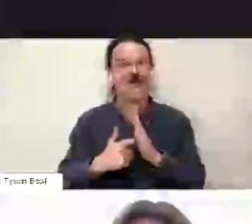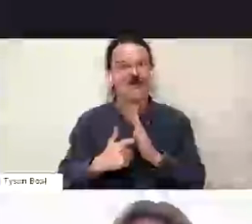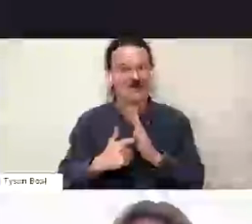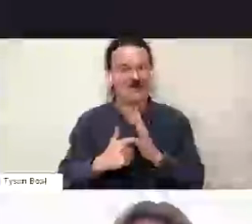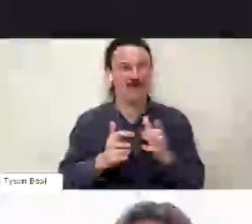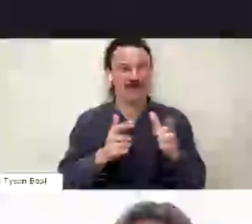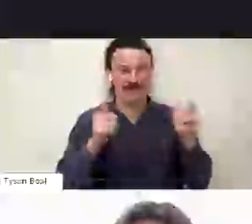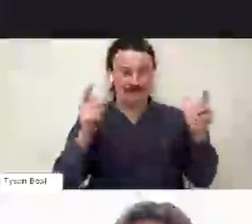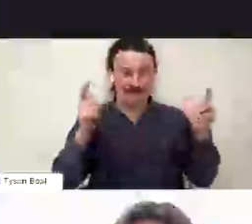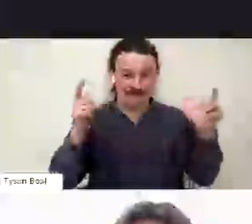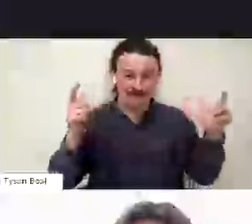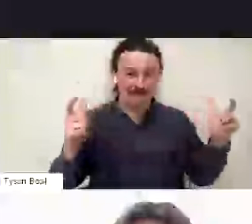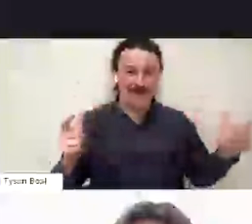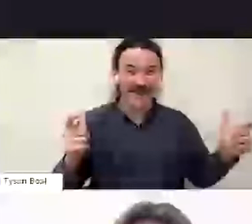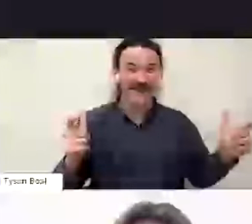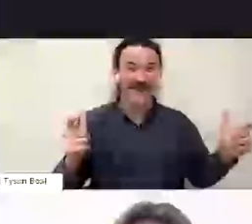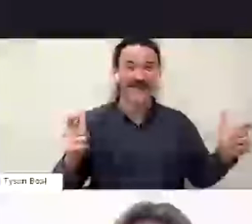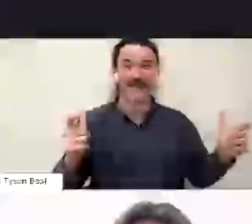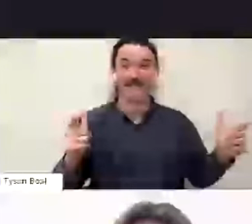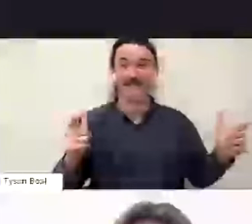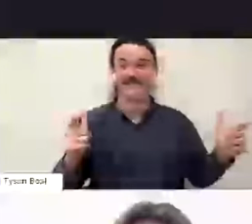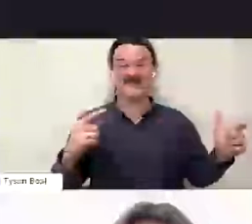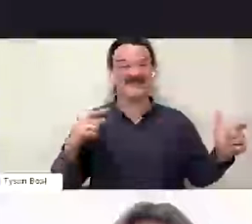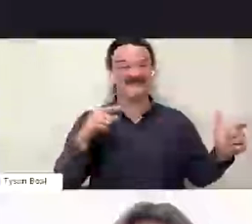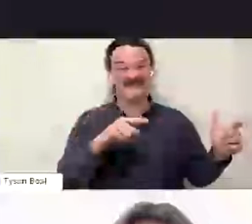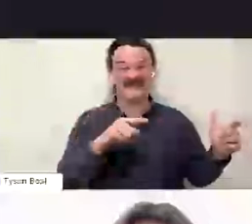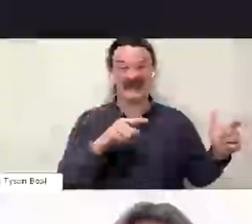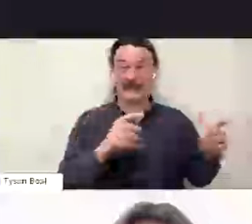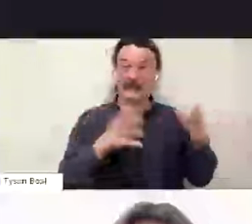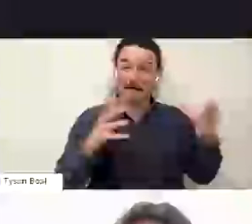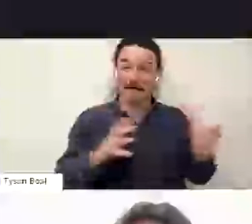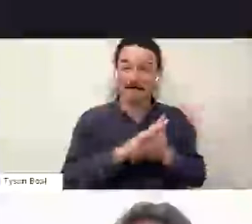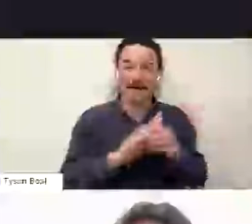of understanding disability in many ways.